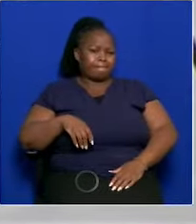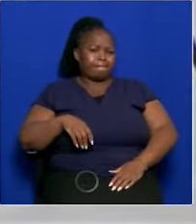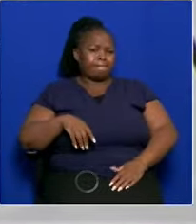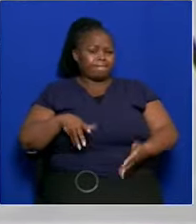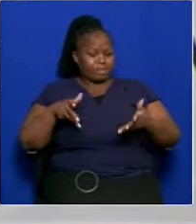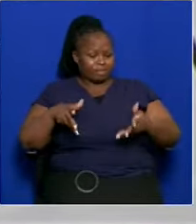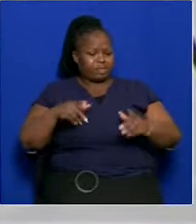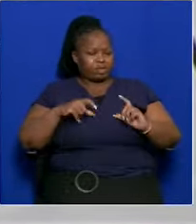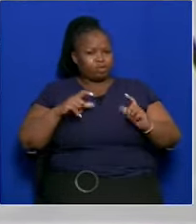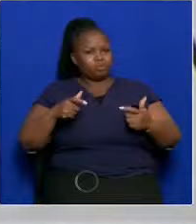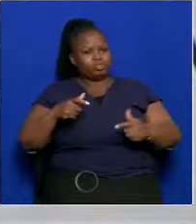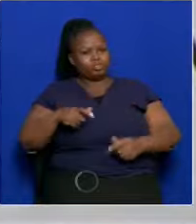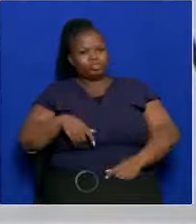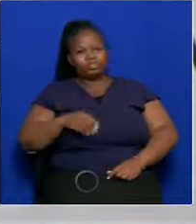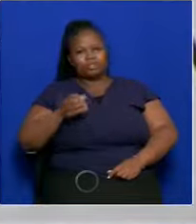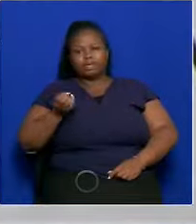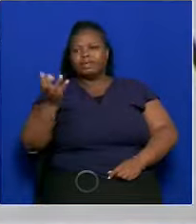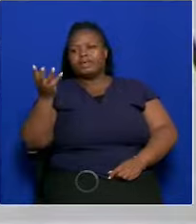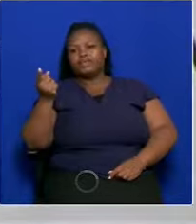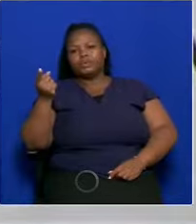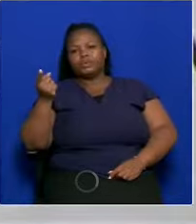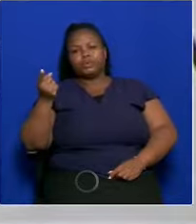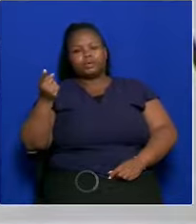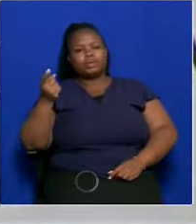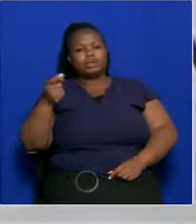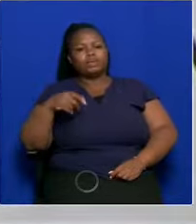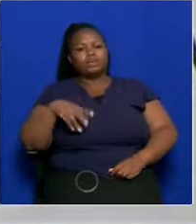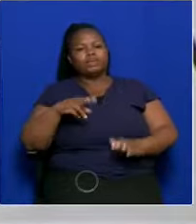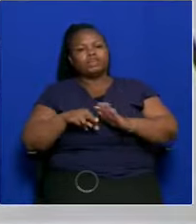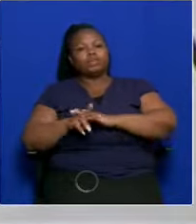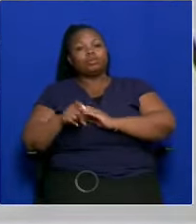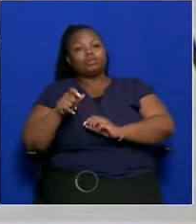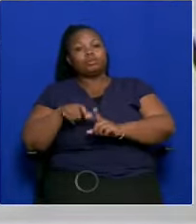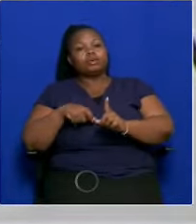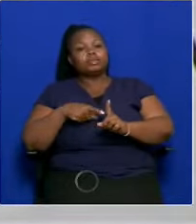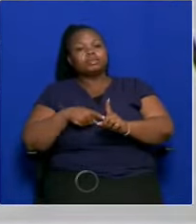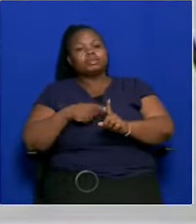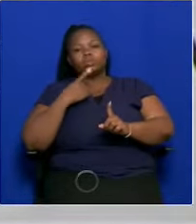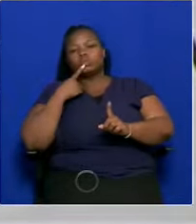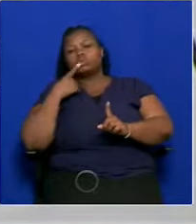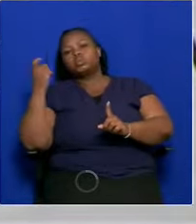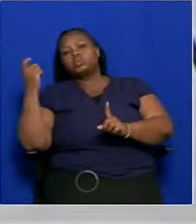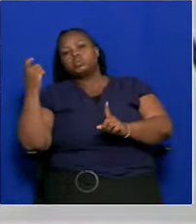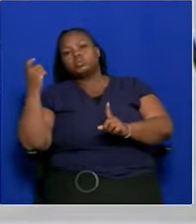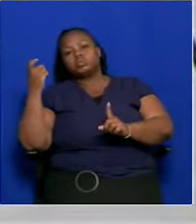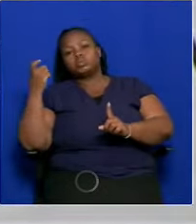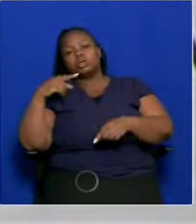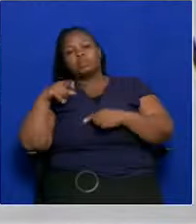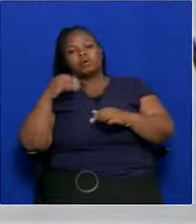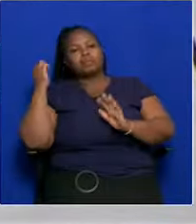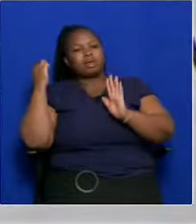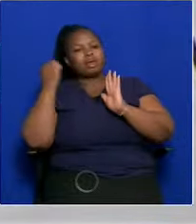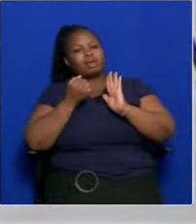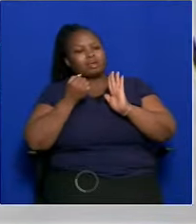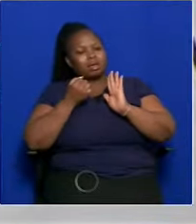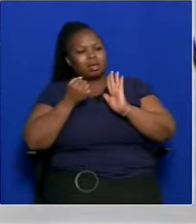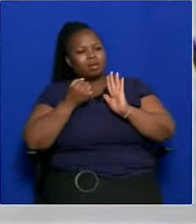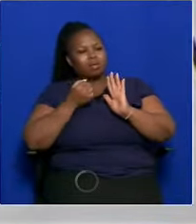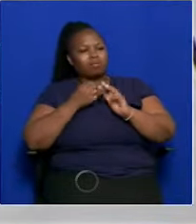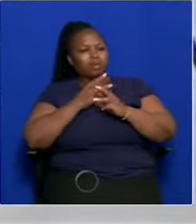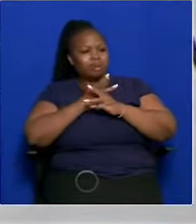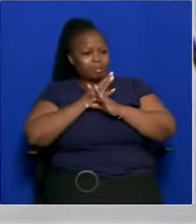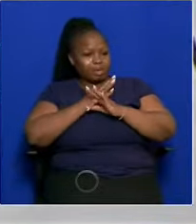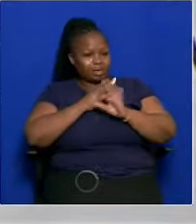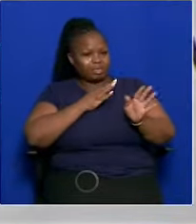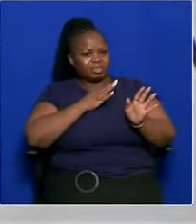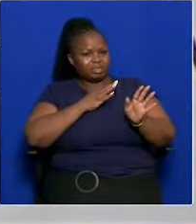you a clip of a person who complained about the murder of her parents while she's in